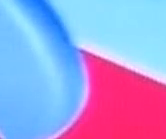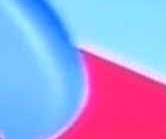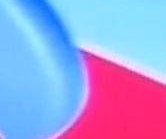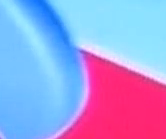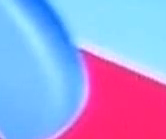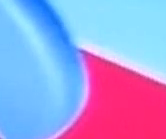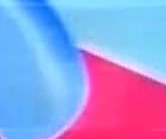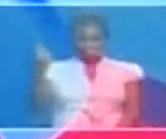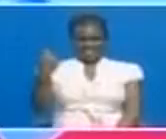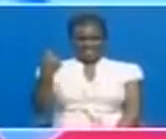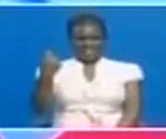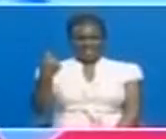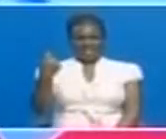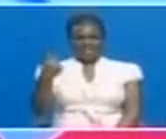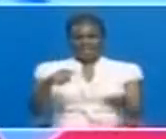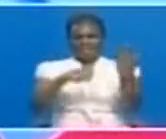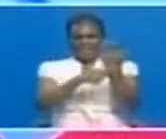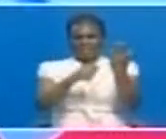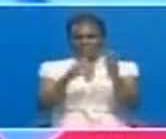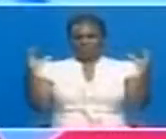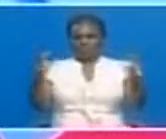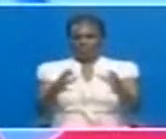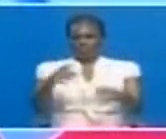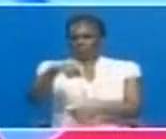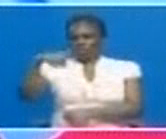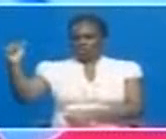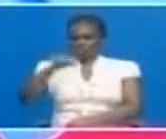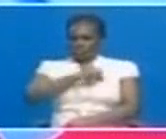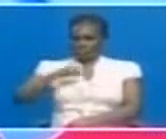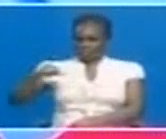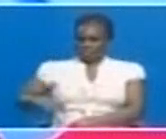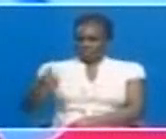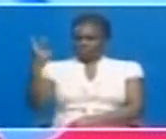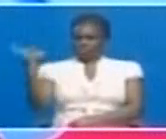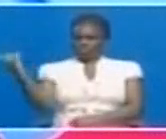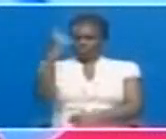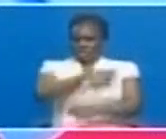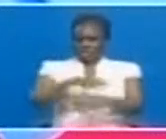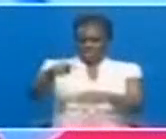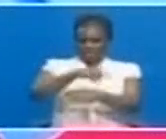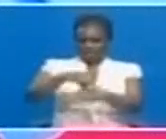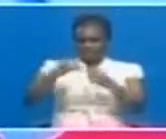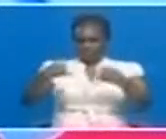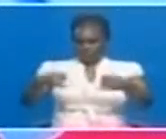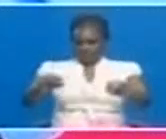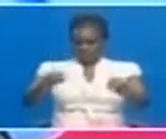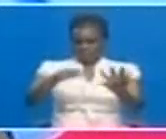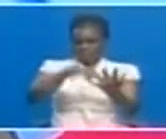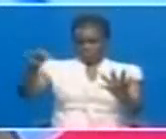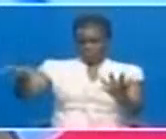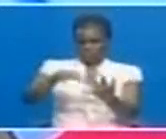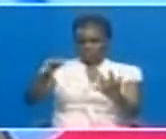Kenya named her team to the World Championships in the All African Games after 2 days of national trials that illuminated the